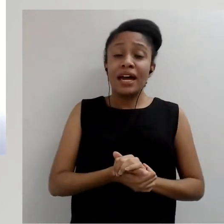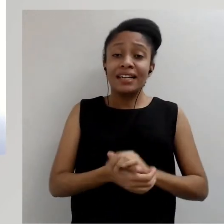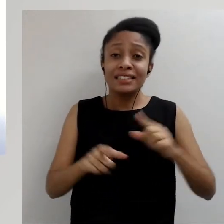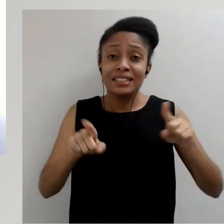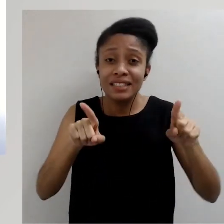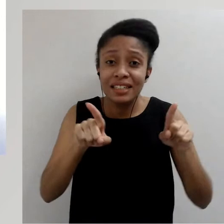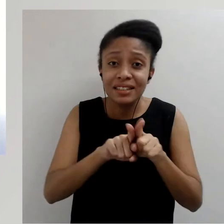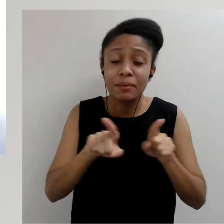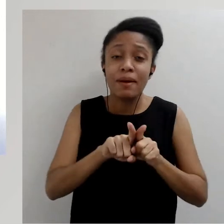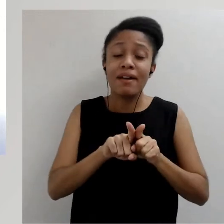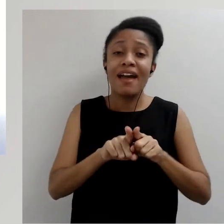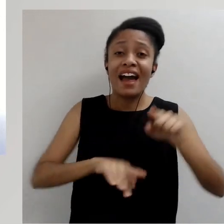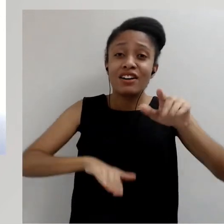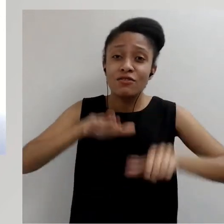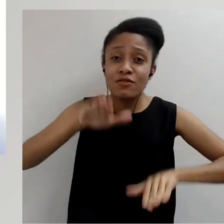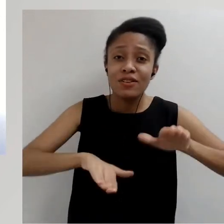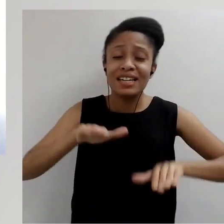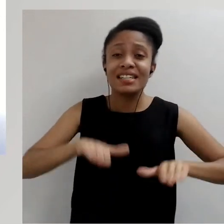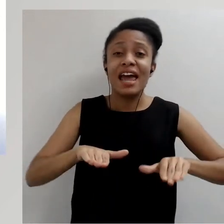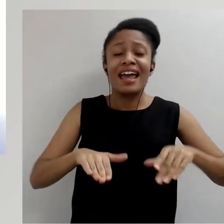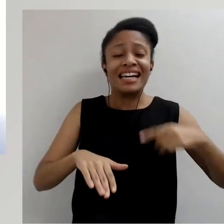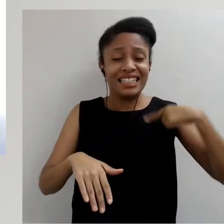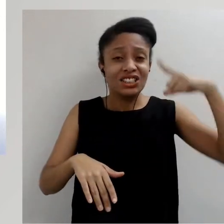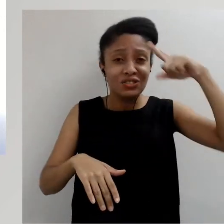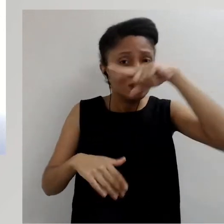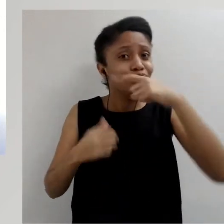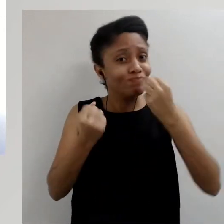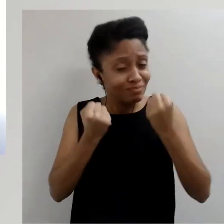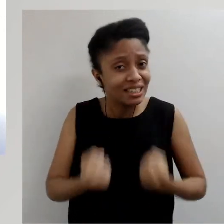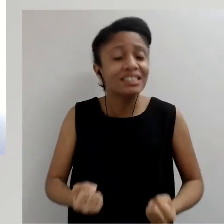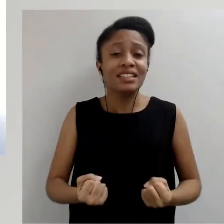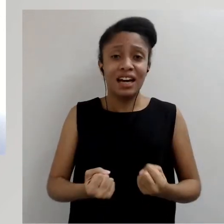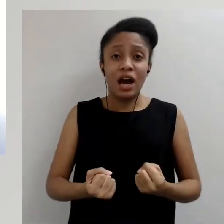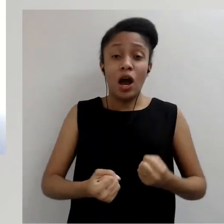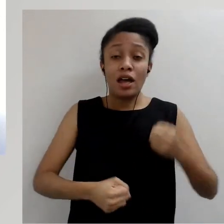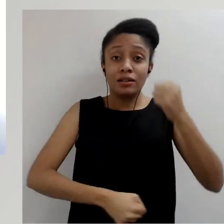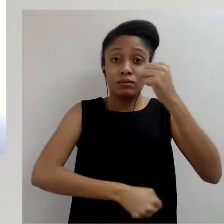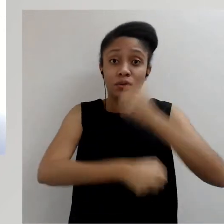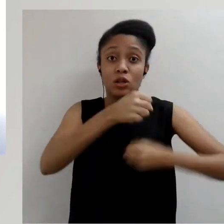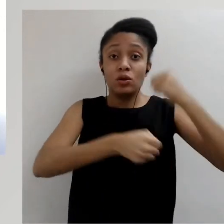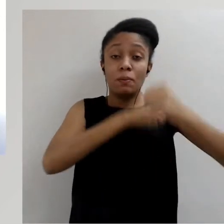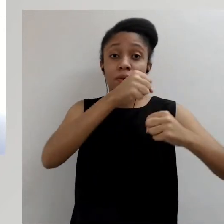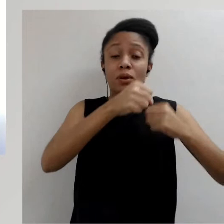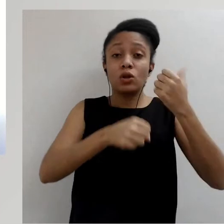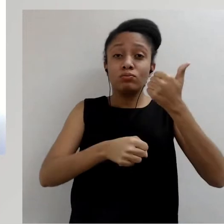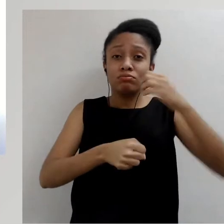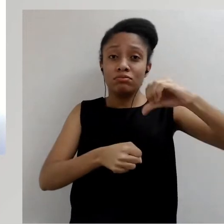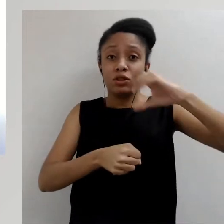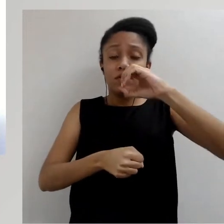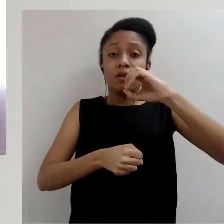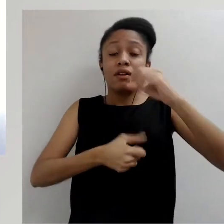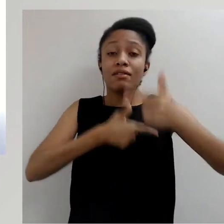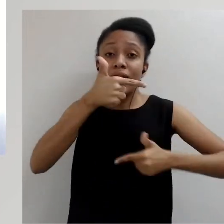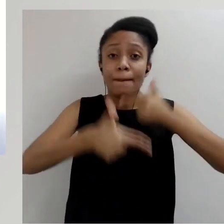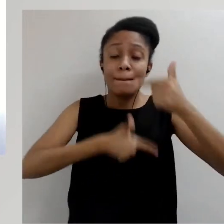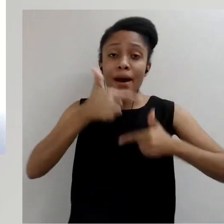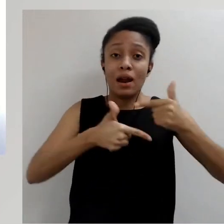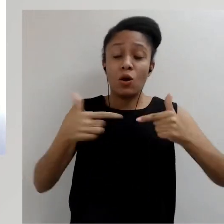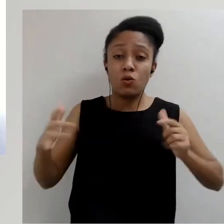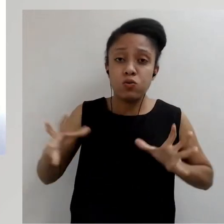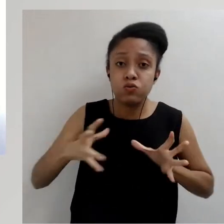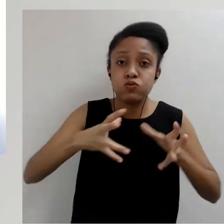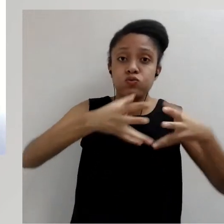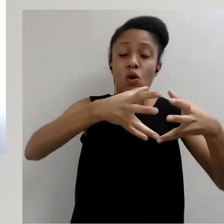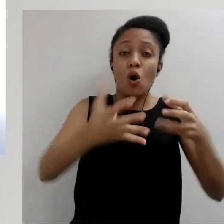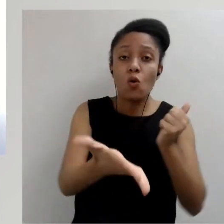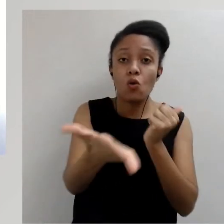fact, they were sometimes harmful. In the 90s, everybody bought new equipment.